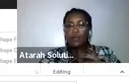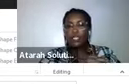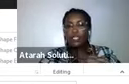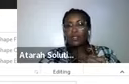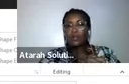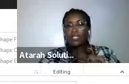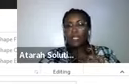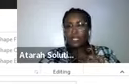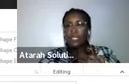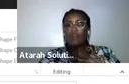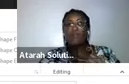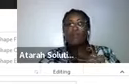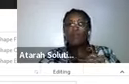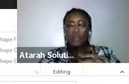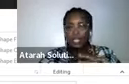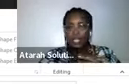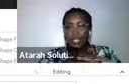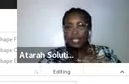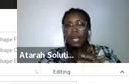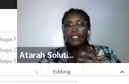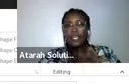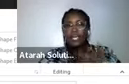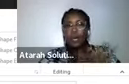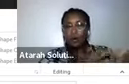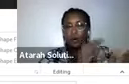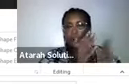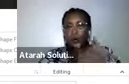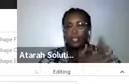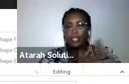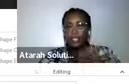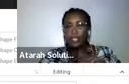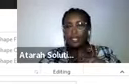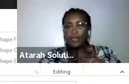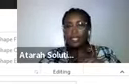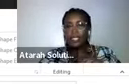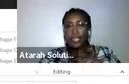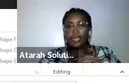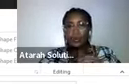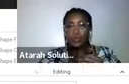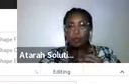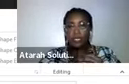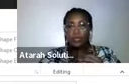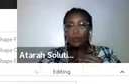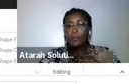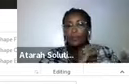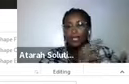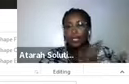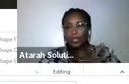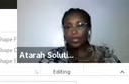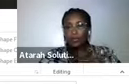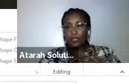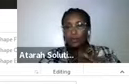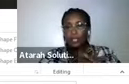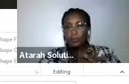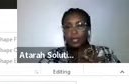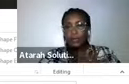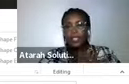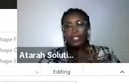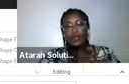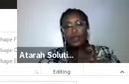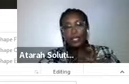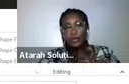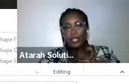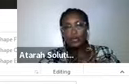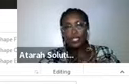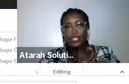5 courses on this for free. They're actually already taking the courses as we speak. So thank you very much, Pathway.